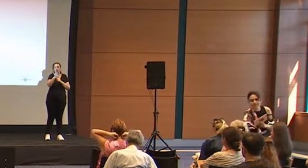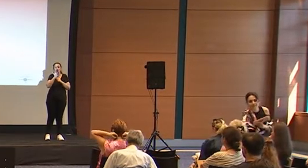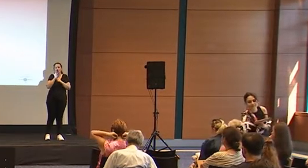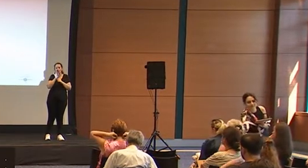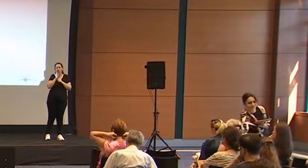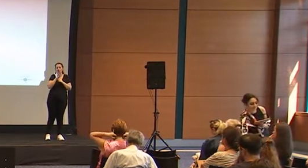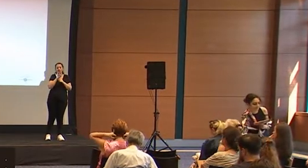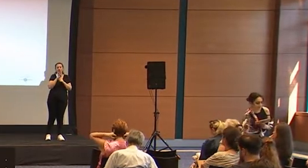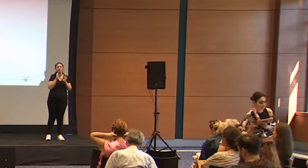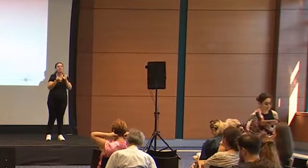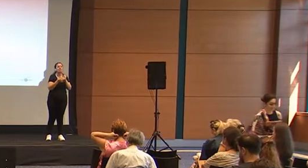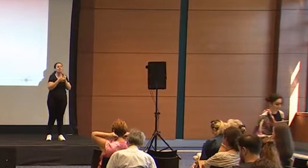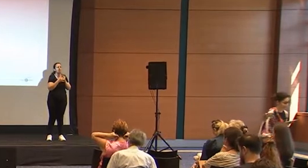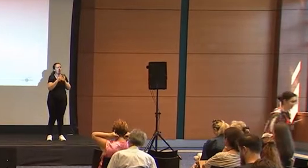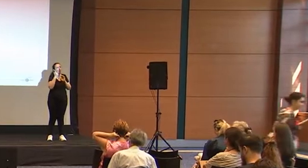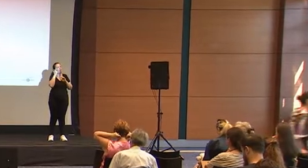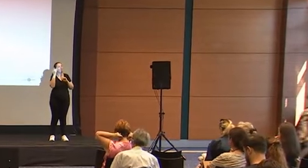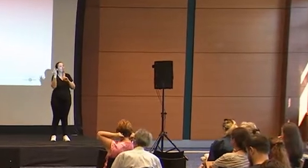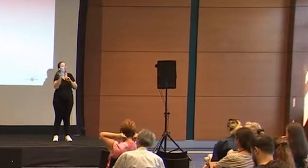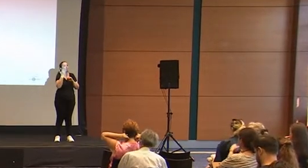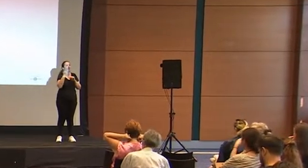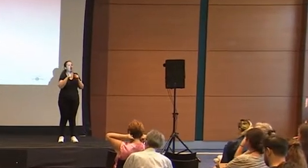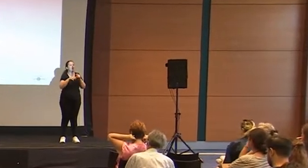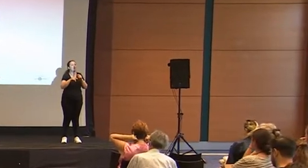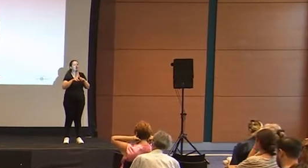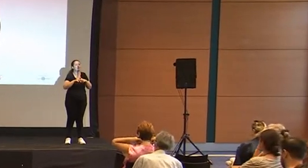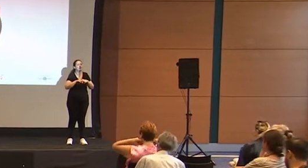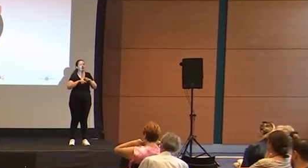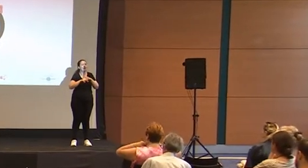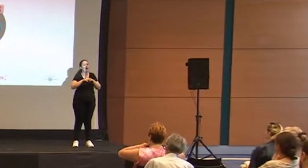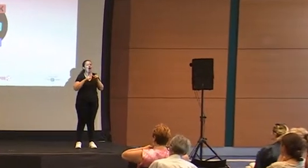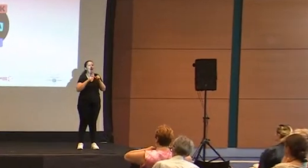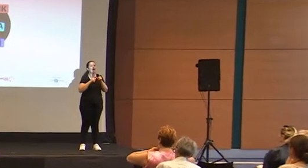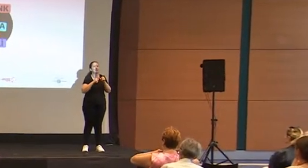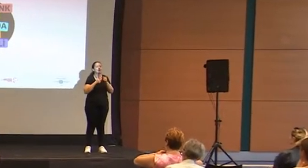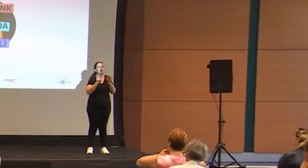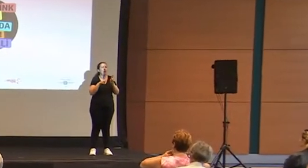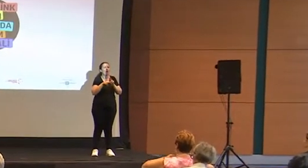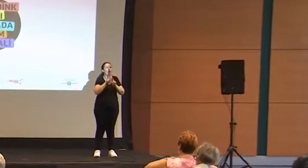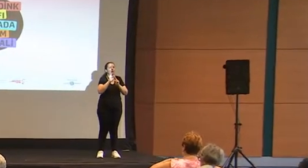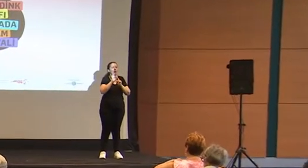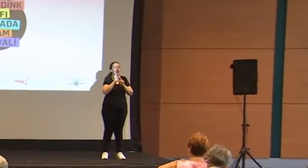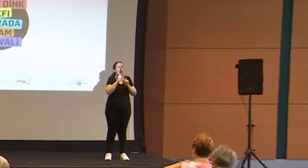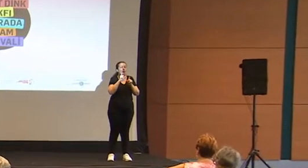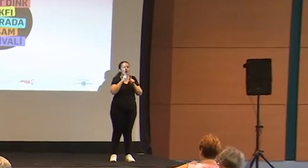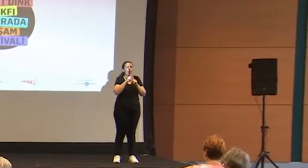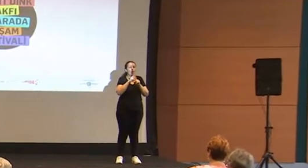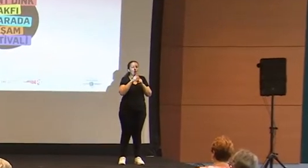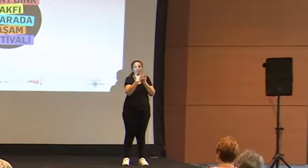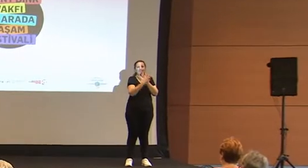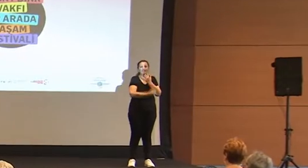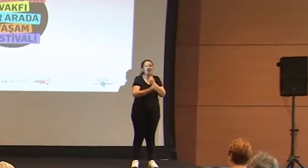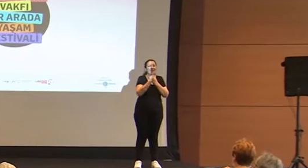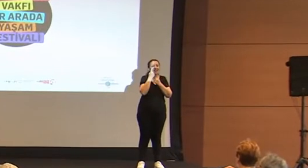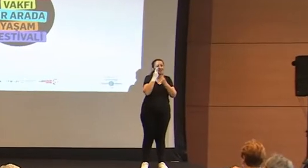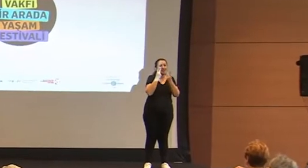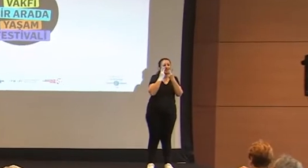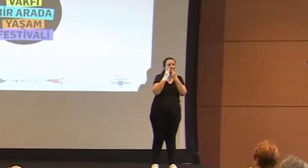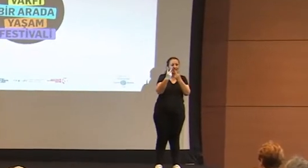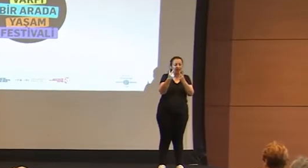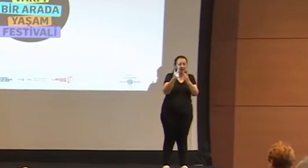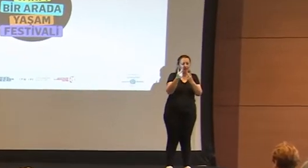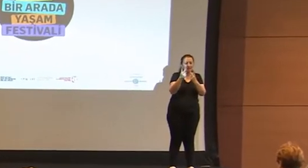course there are great risks but it all depends on our choices uh uh just think of